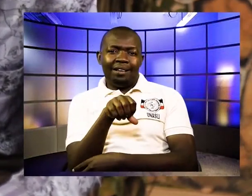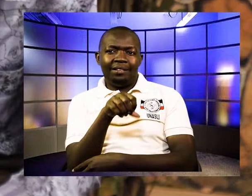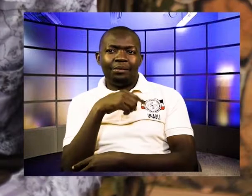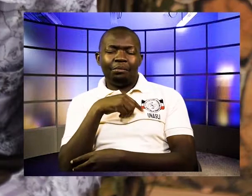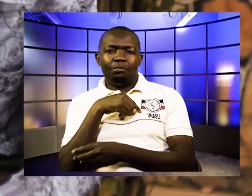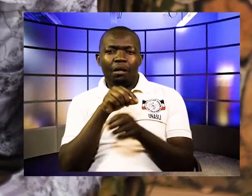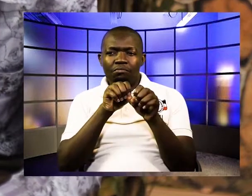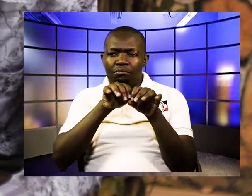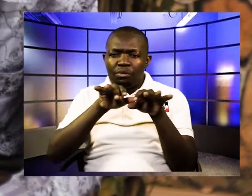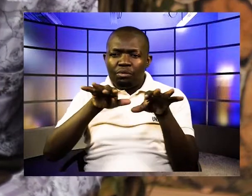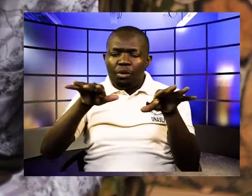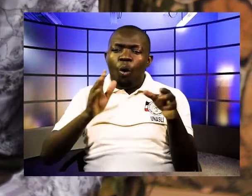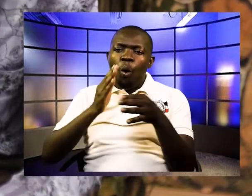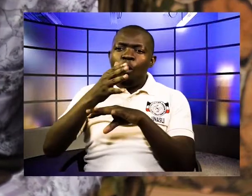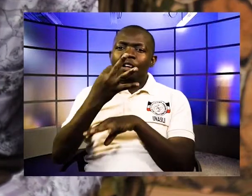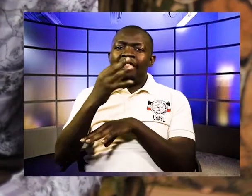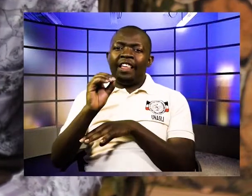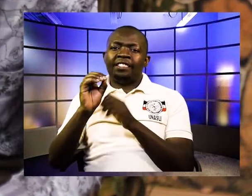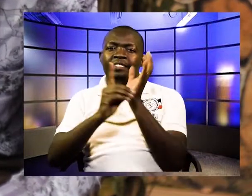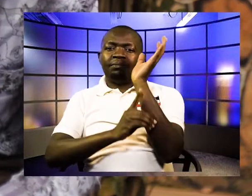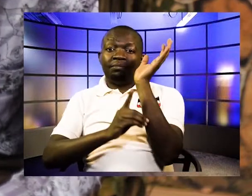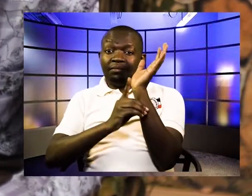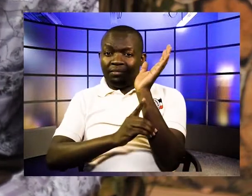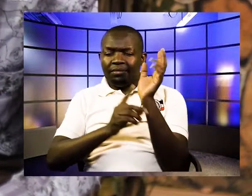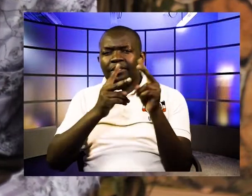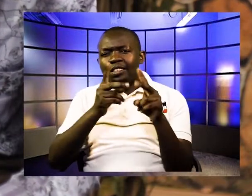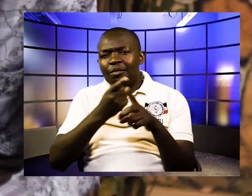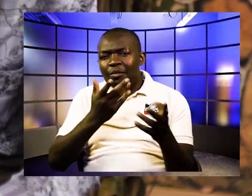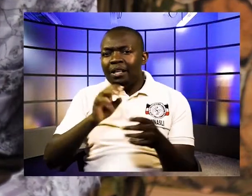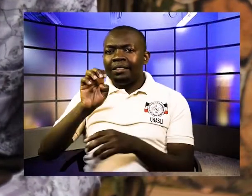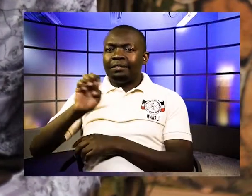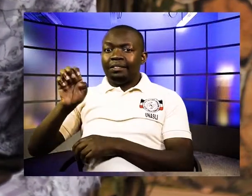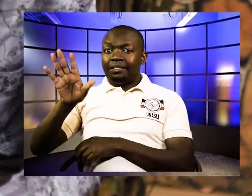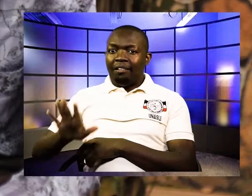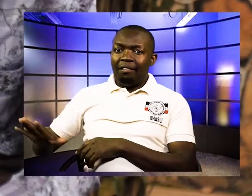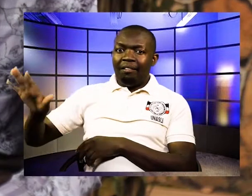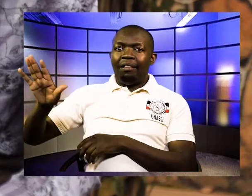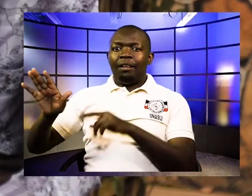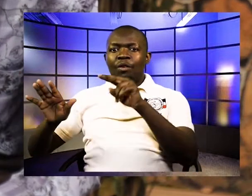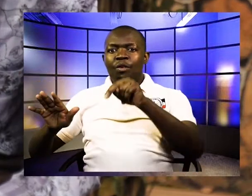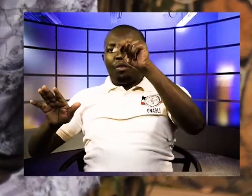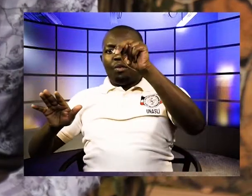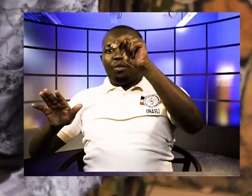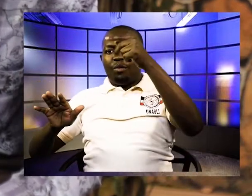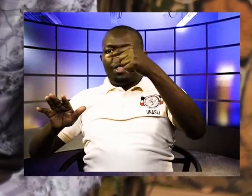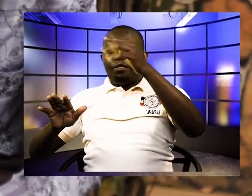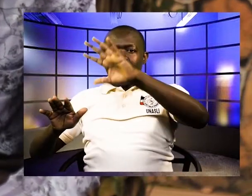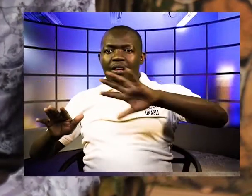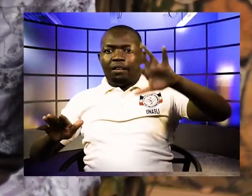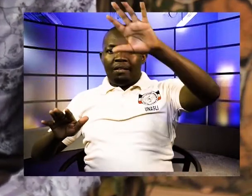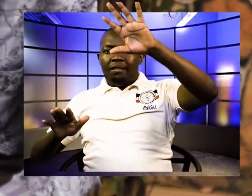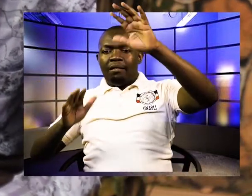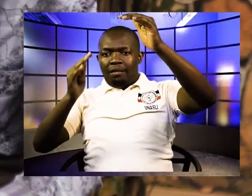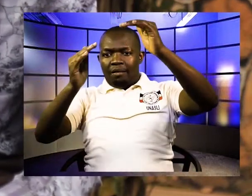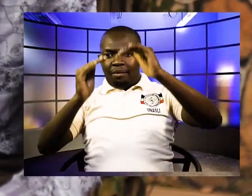30 districts. We started in Eastern and Northern Uganda, and now we have scaled up to Central and